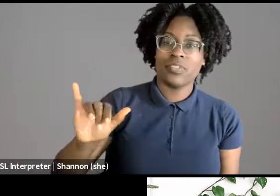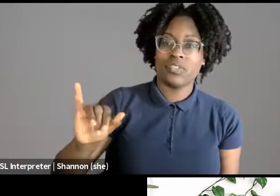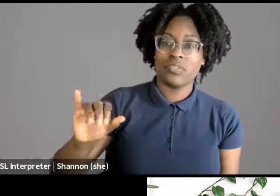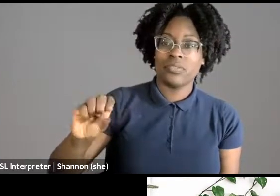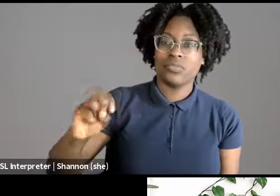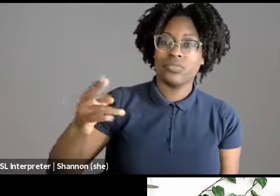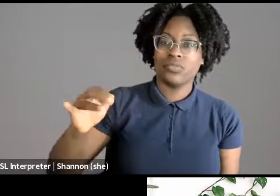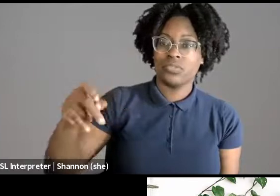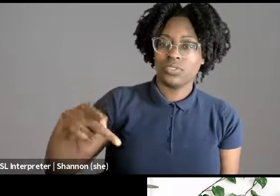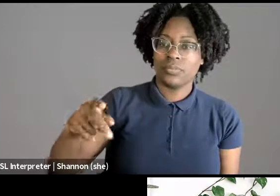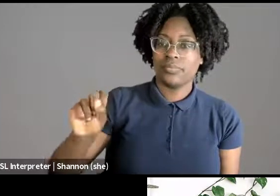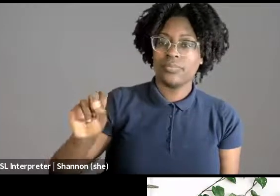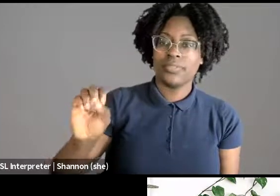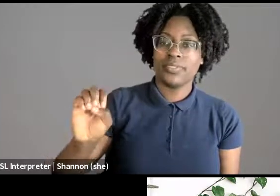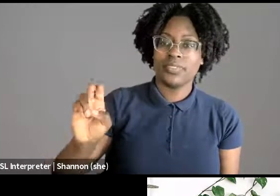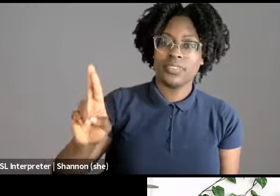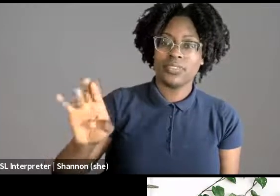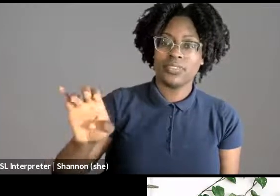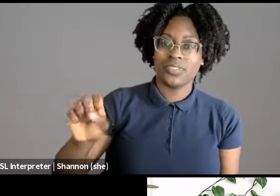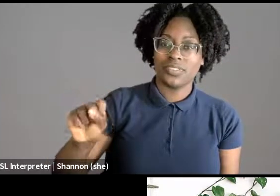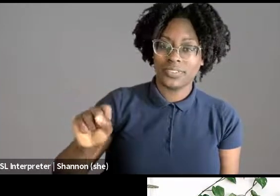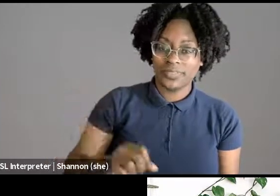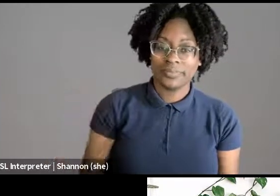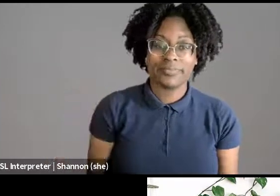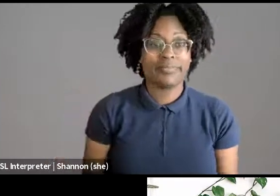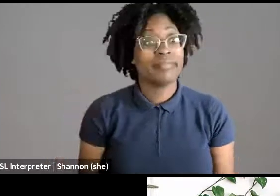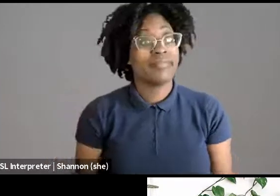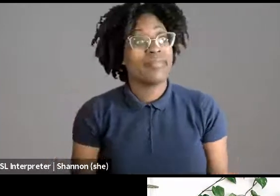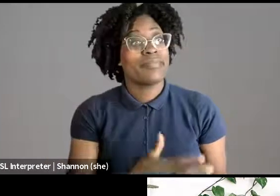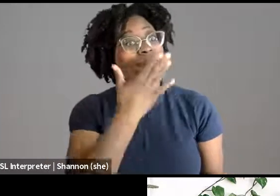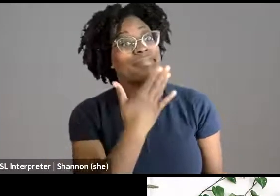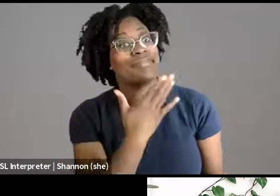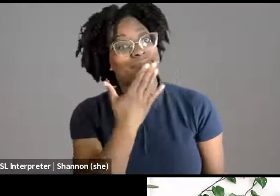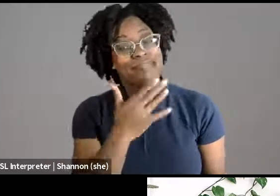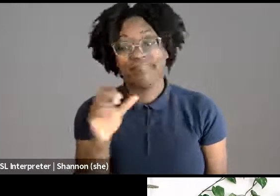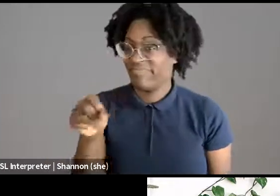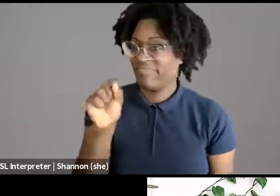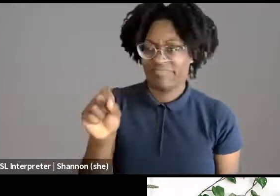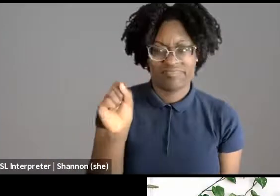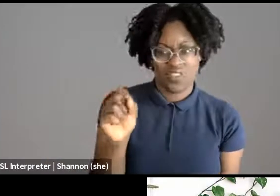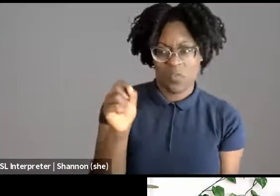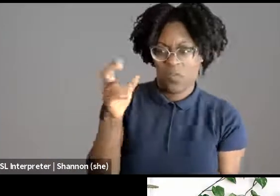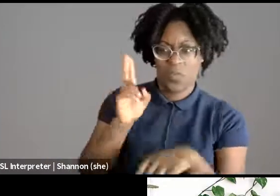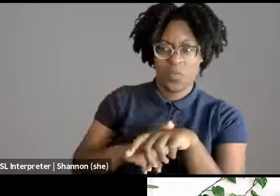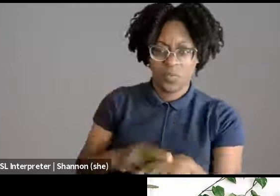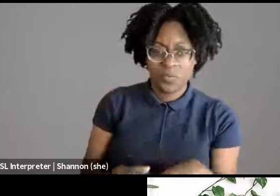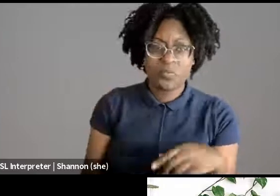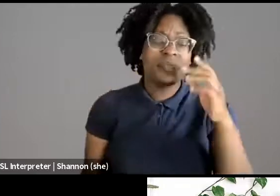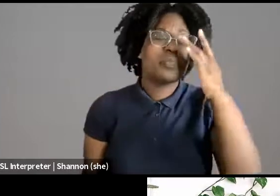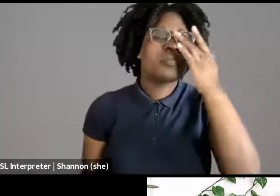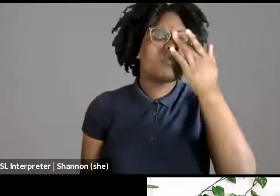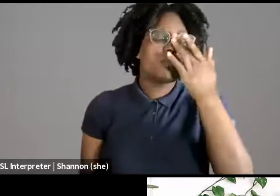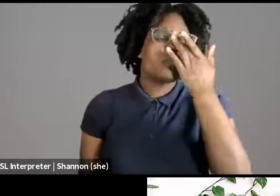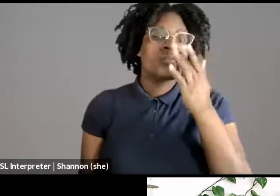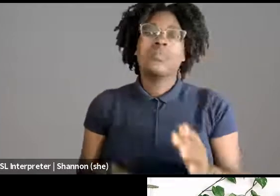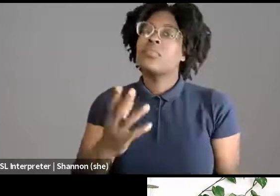Awesome. Thank you. Yeah, absolutely. Frieda, how can